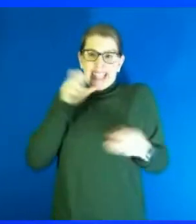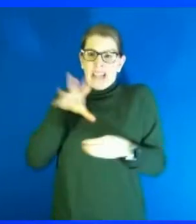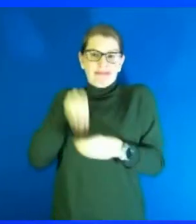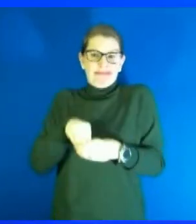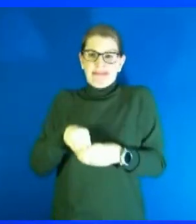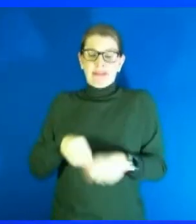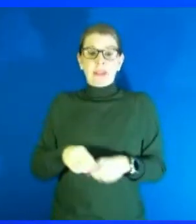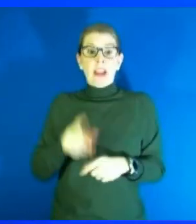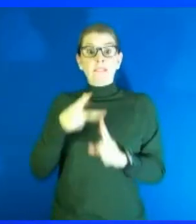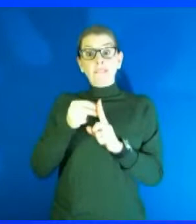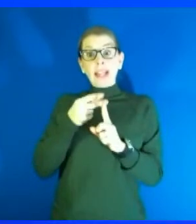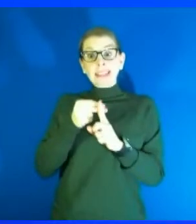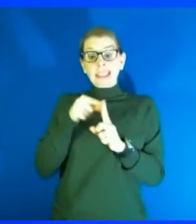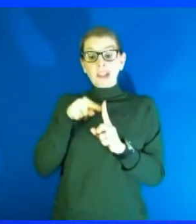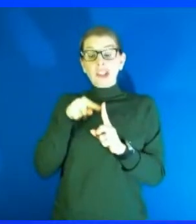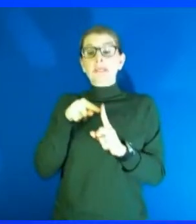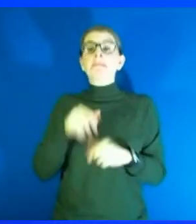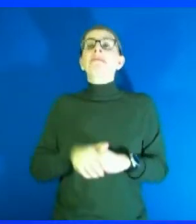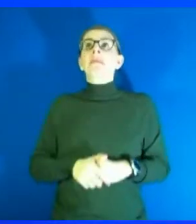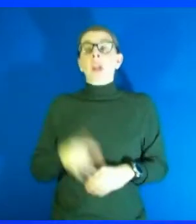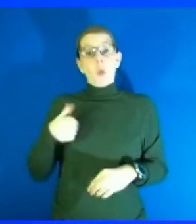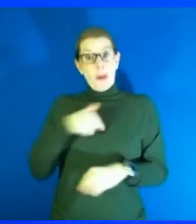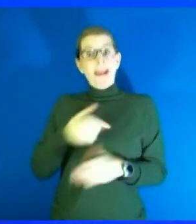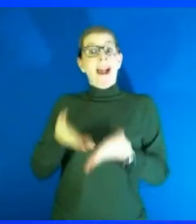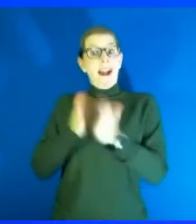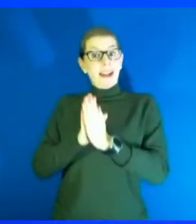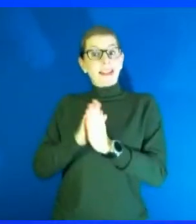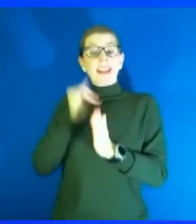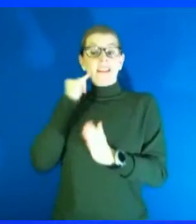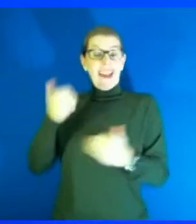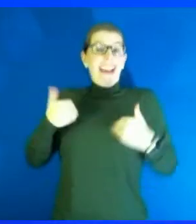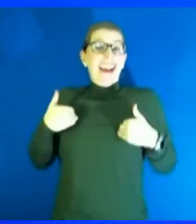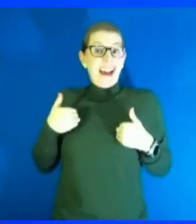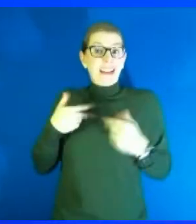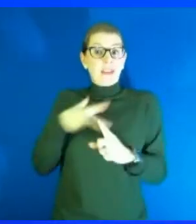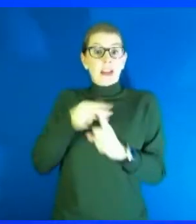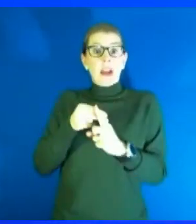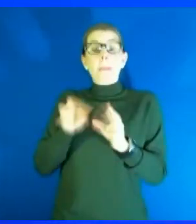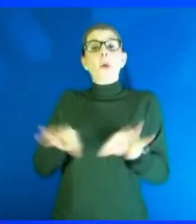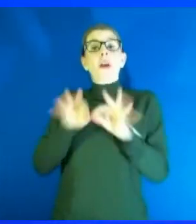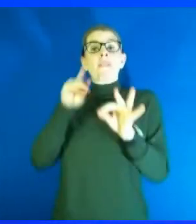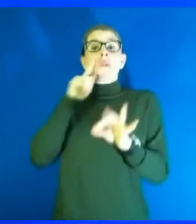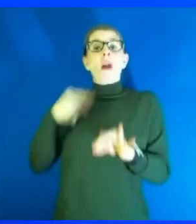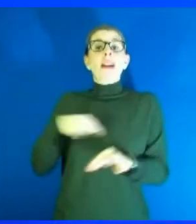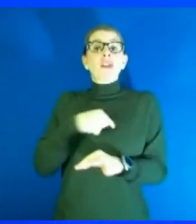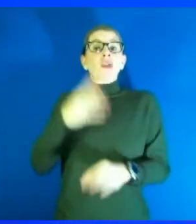as the vaccination, we do ask if you've had your vaccination because it's important for us to know,